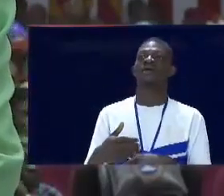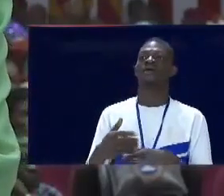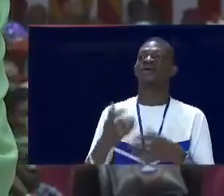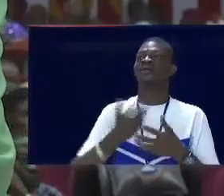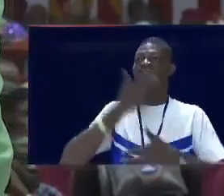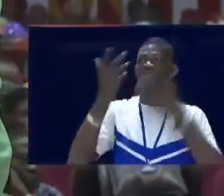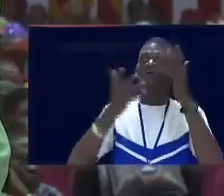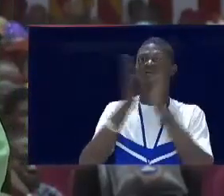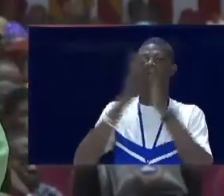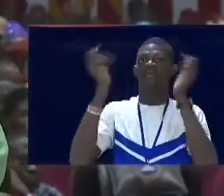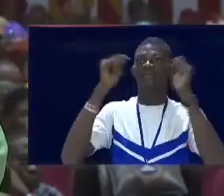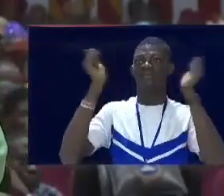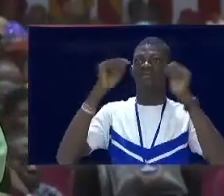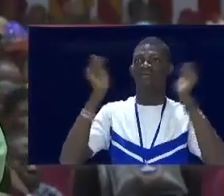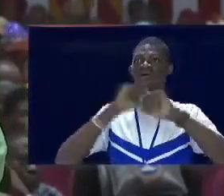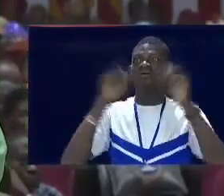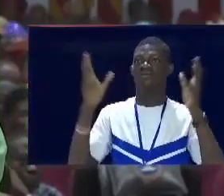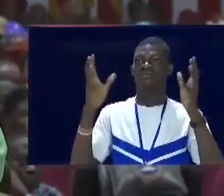shout hallelujah.